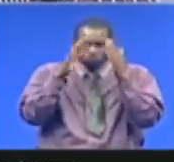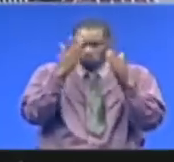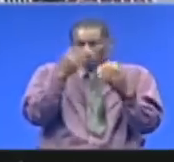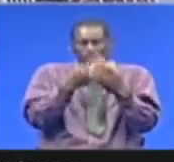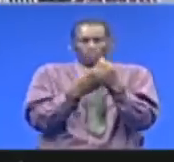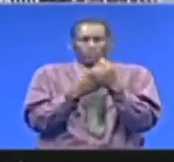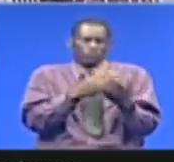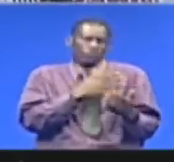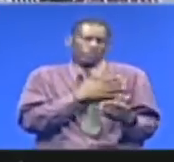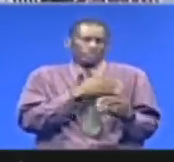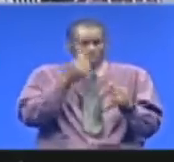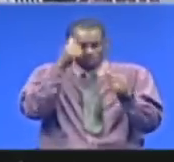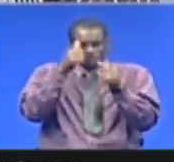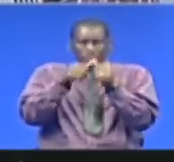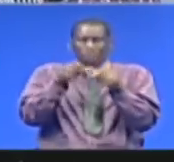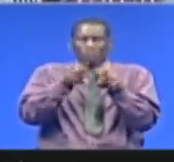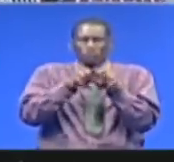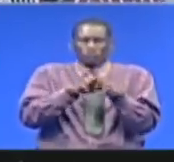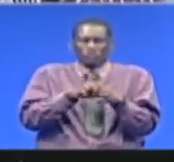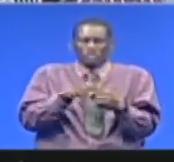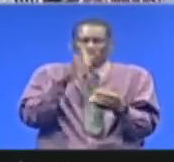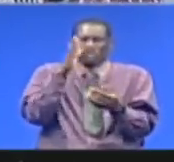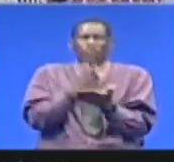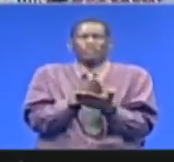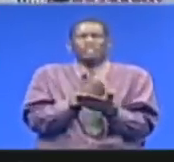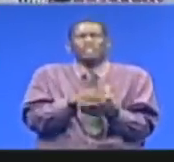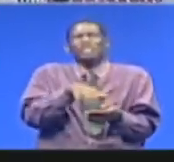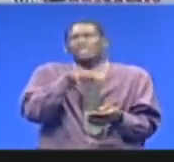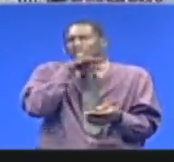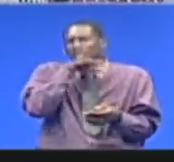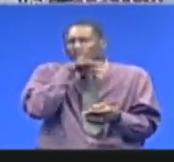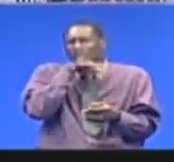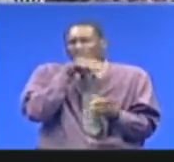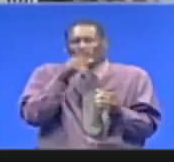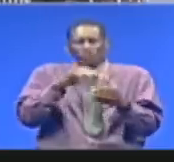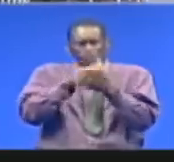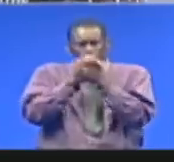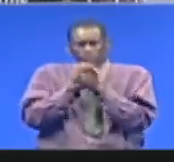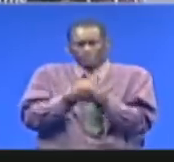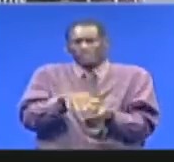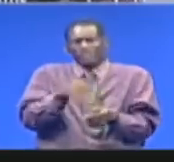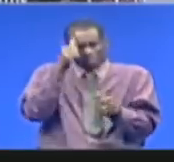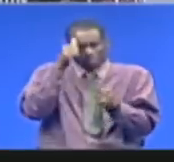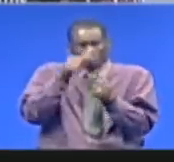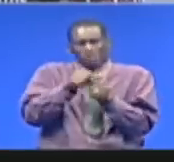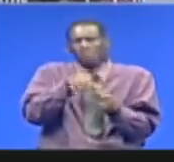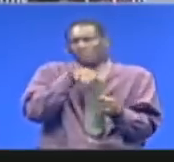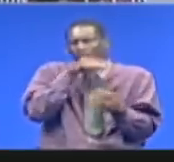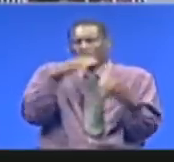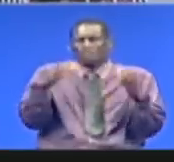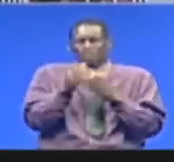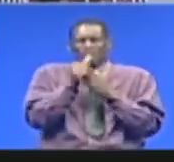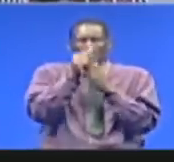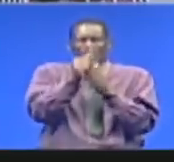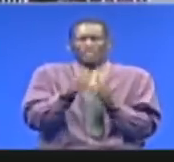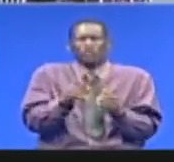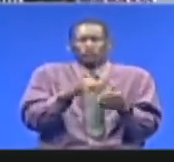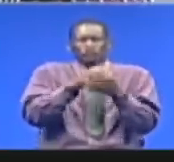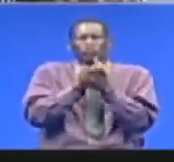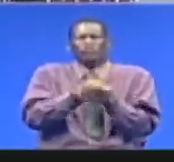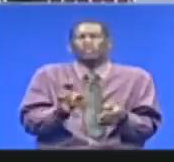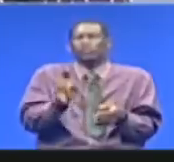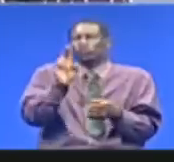and remember, in fact, Raila, in case of Jubilee, the party leader of Jubilee is one Uhuru Kenyatta.